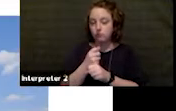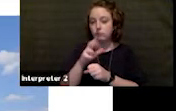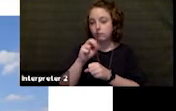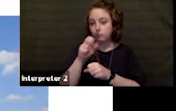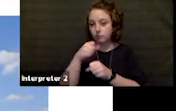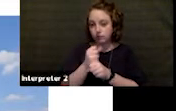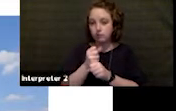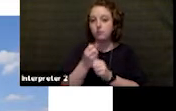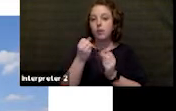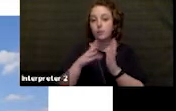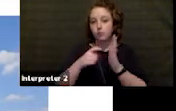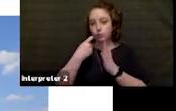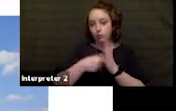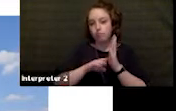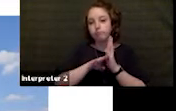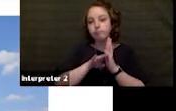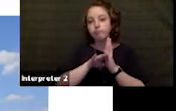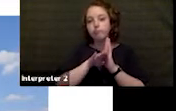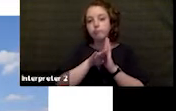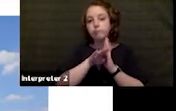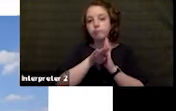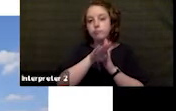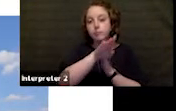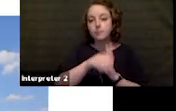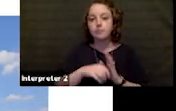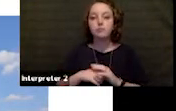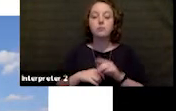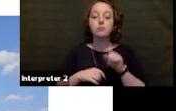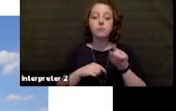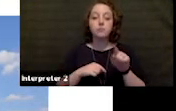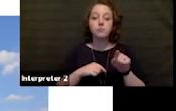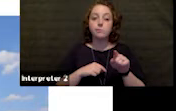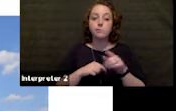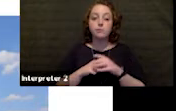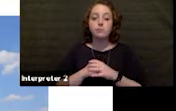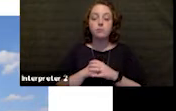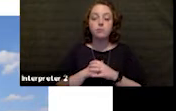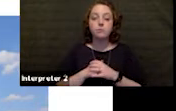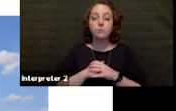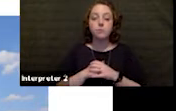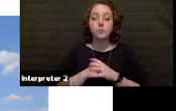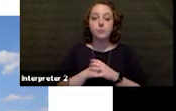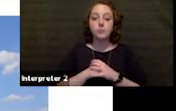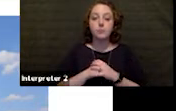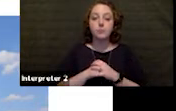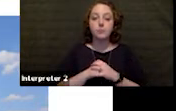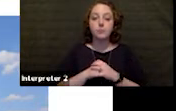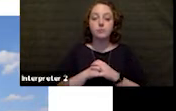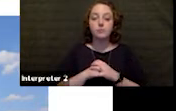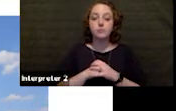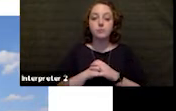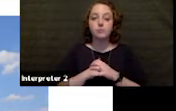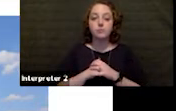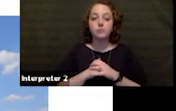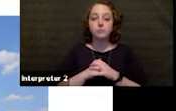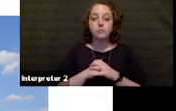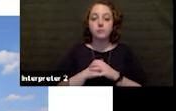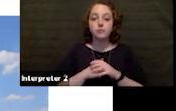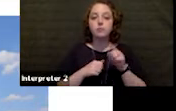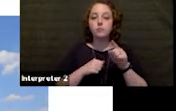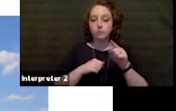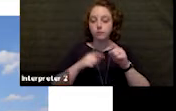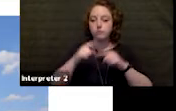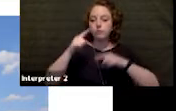And so the next 3 slides here, just going to go over really briefly what varying